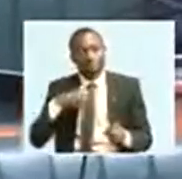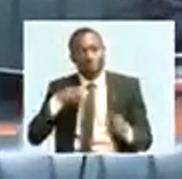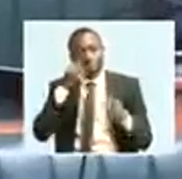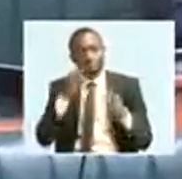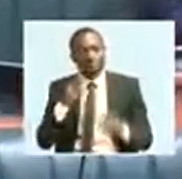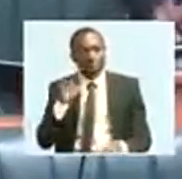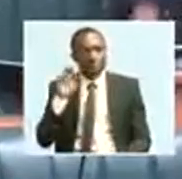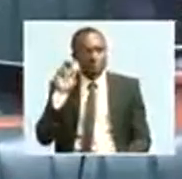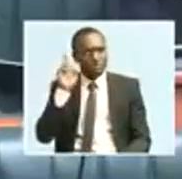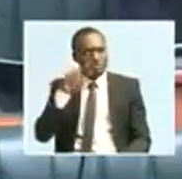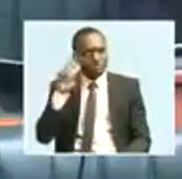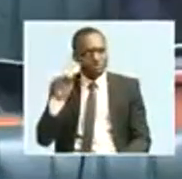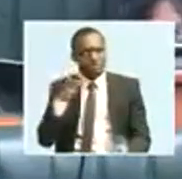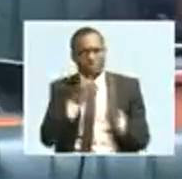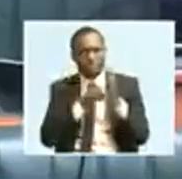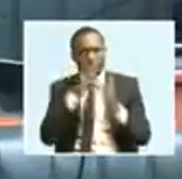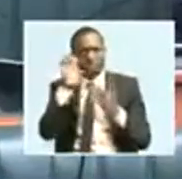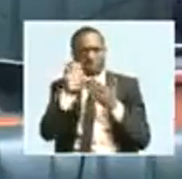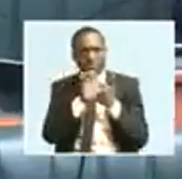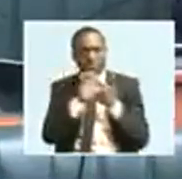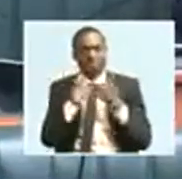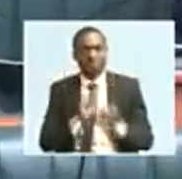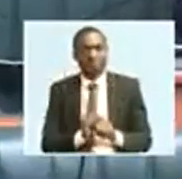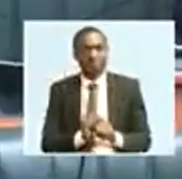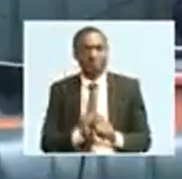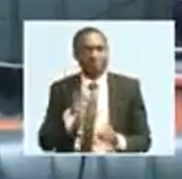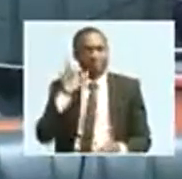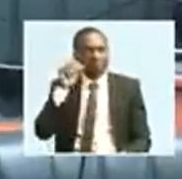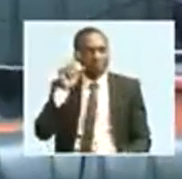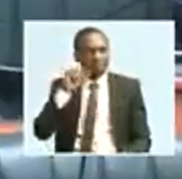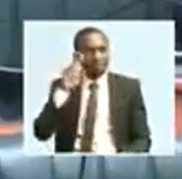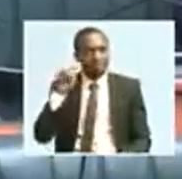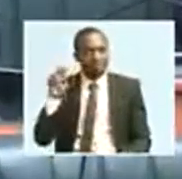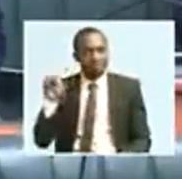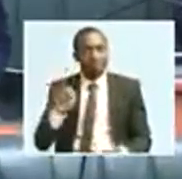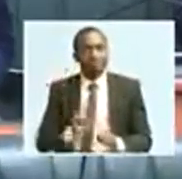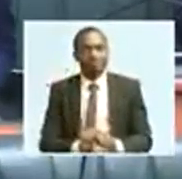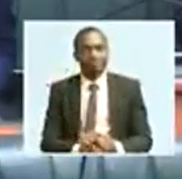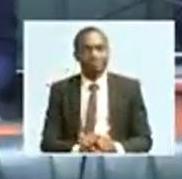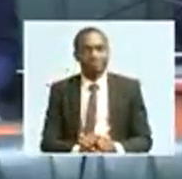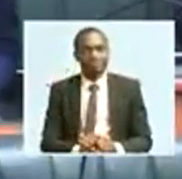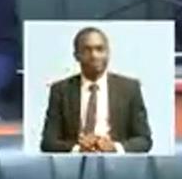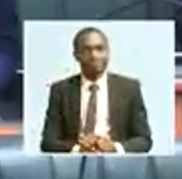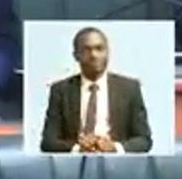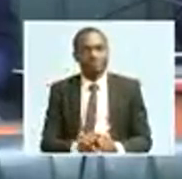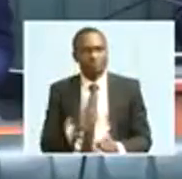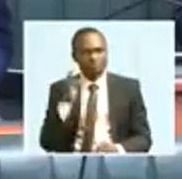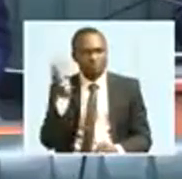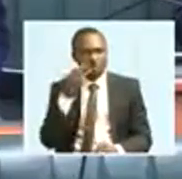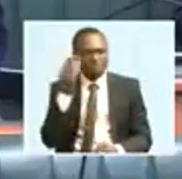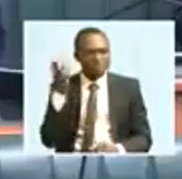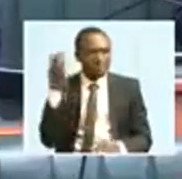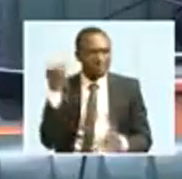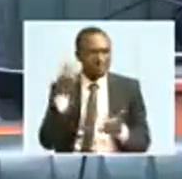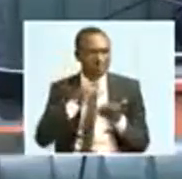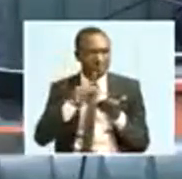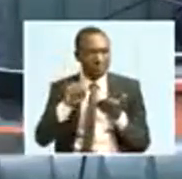the 22nd of June, 2022, which was a Wednesday last week,